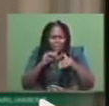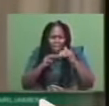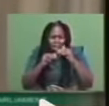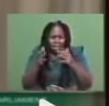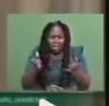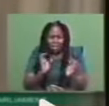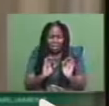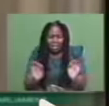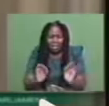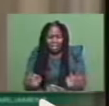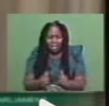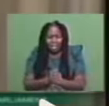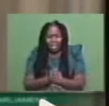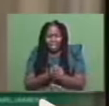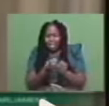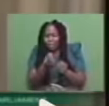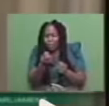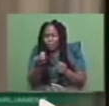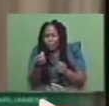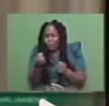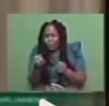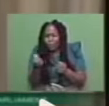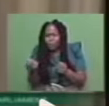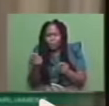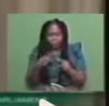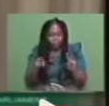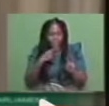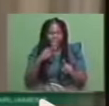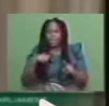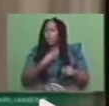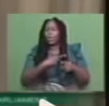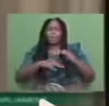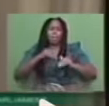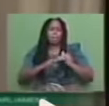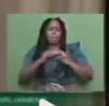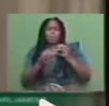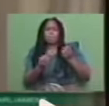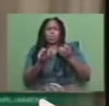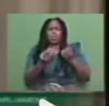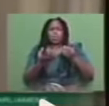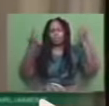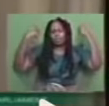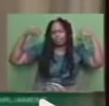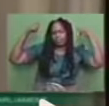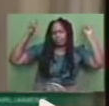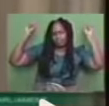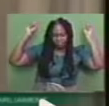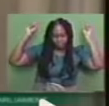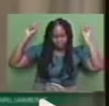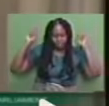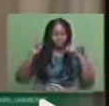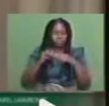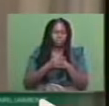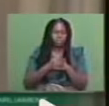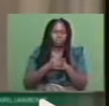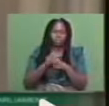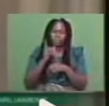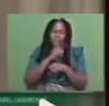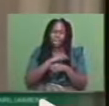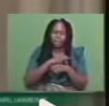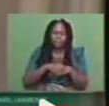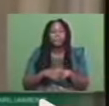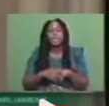achievement. Furthest from the truth. You talk about a highway extension to Point 14. We started